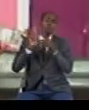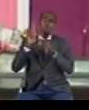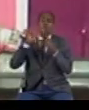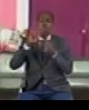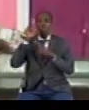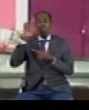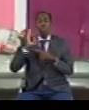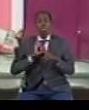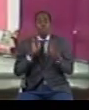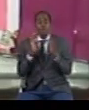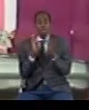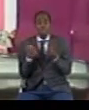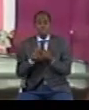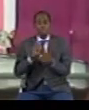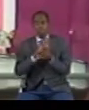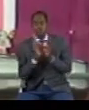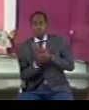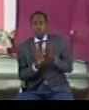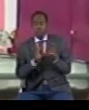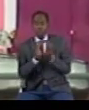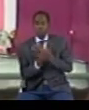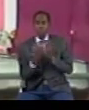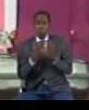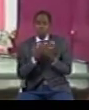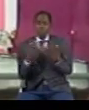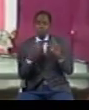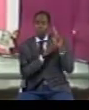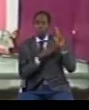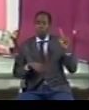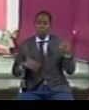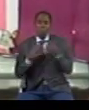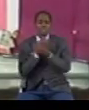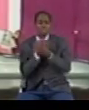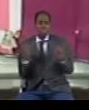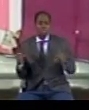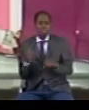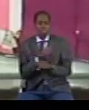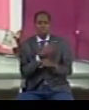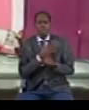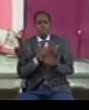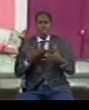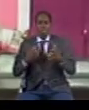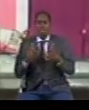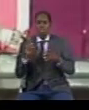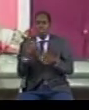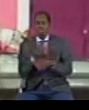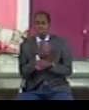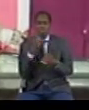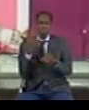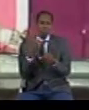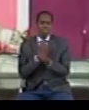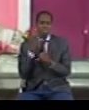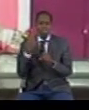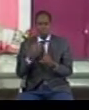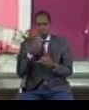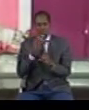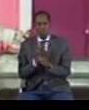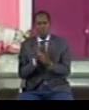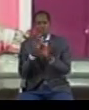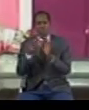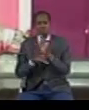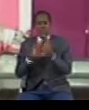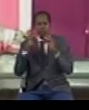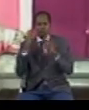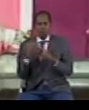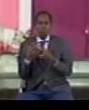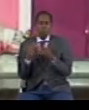confess their sins and turn away from every iniquity, save them and let them taste of the faithfulness and power of the gospel in the name of Jesus